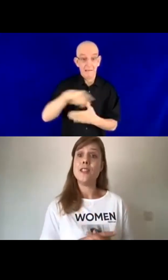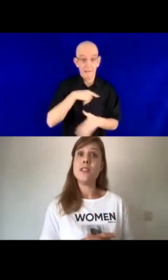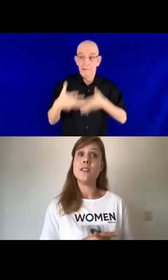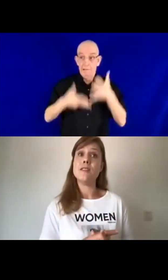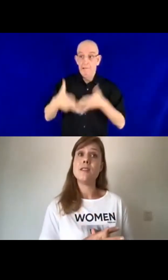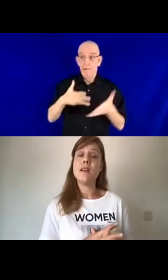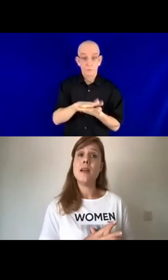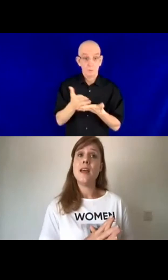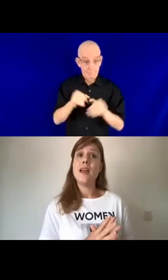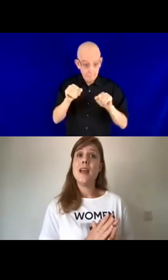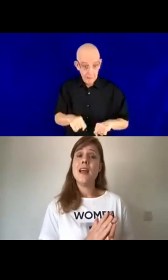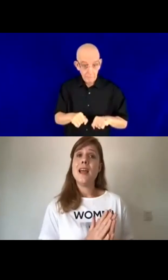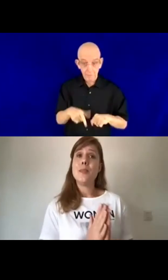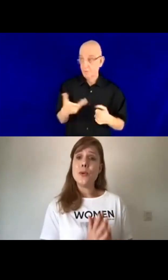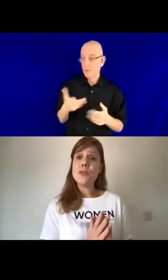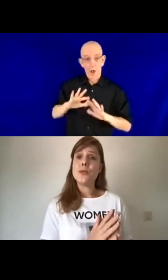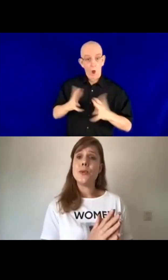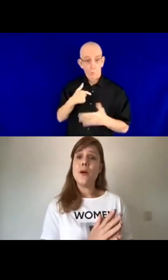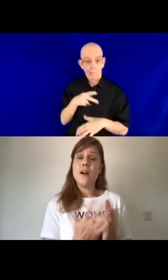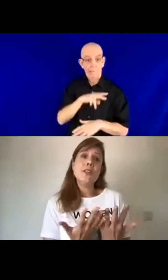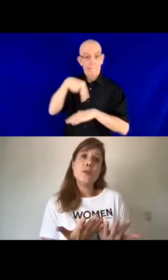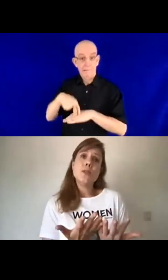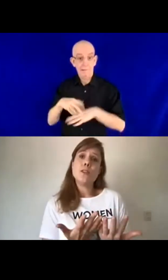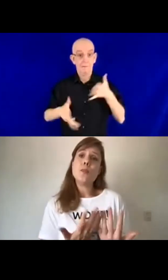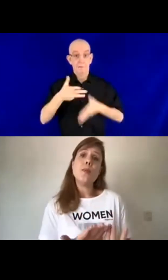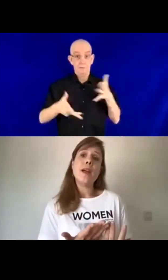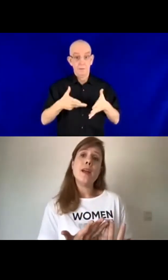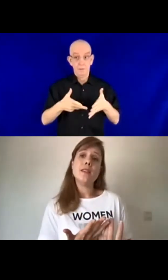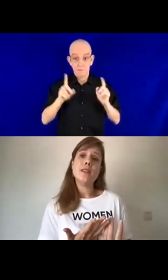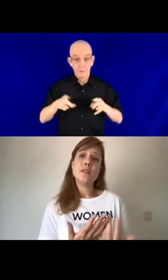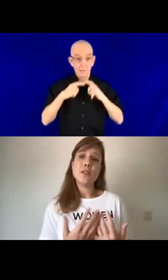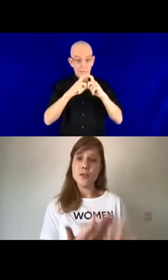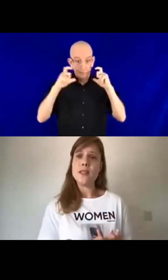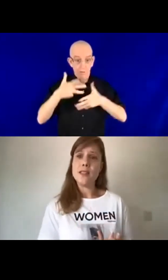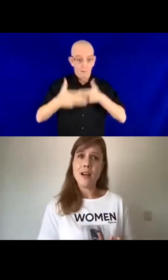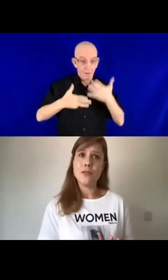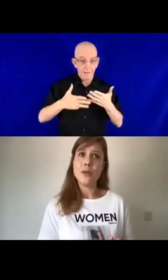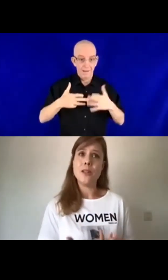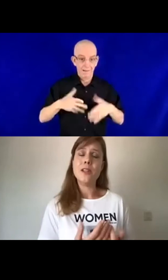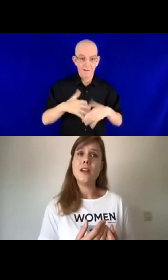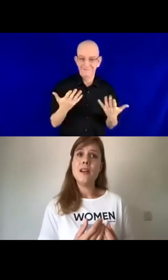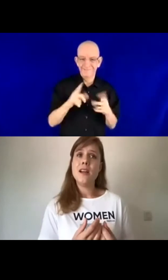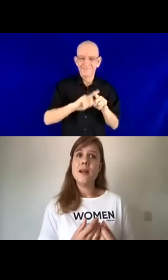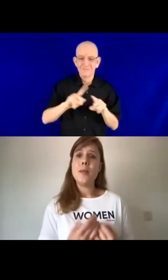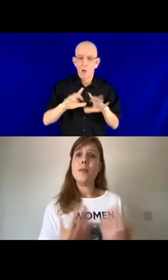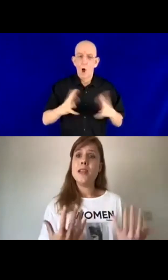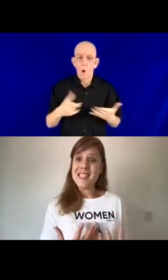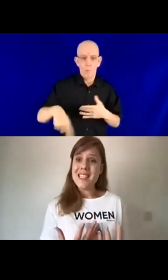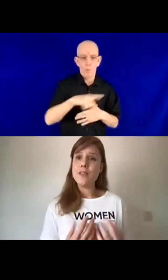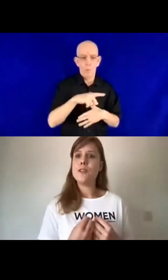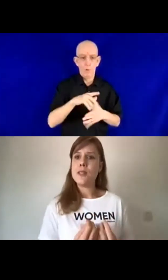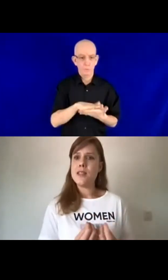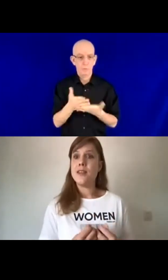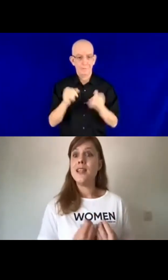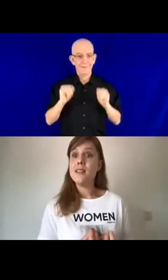of conditions? But also, are interpreters prepared to do this kind of work. Maybe there's need